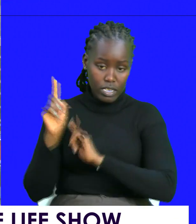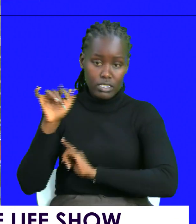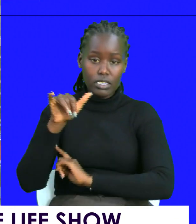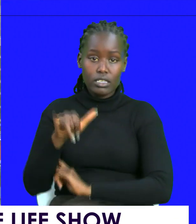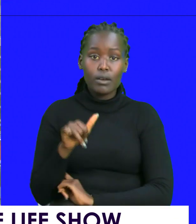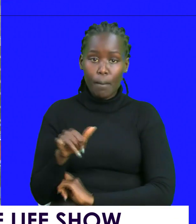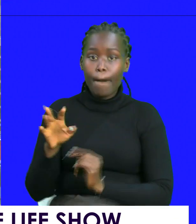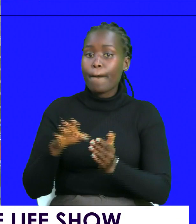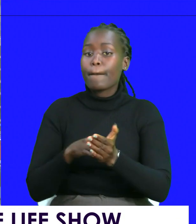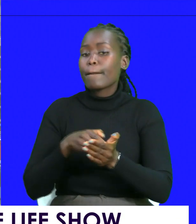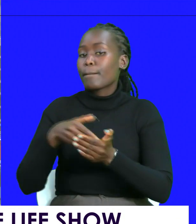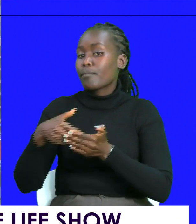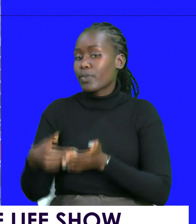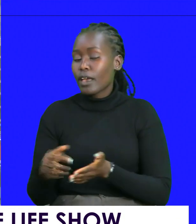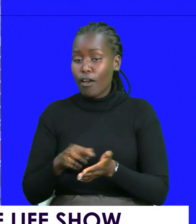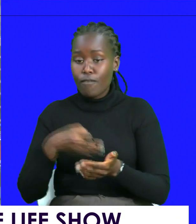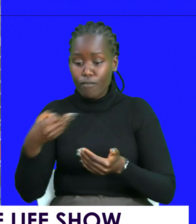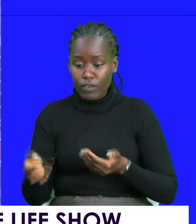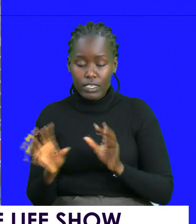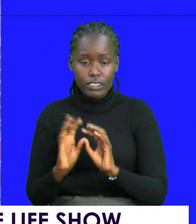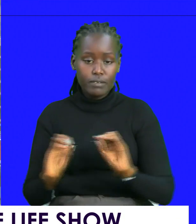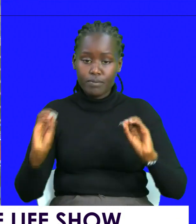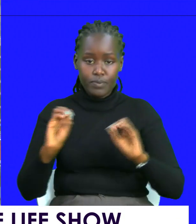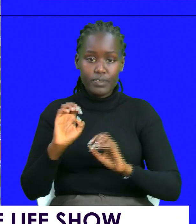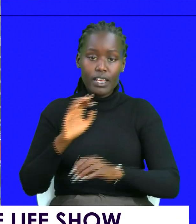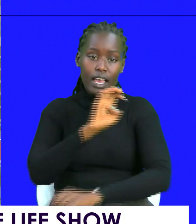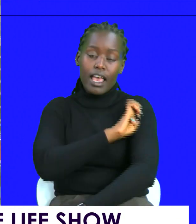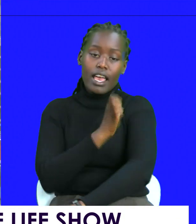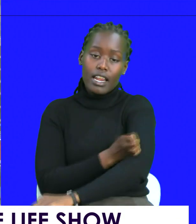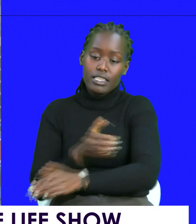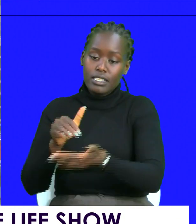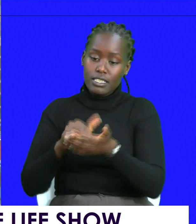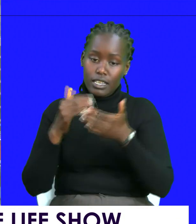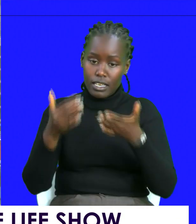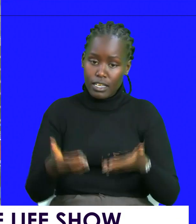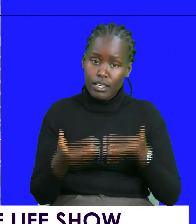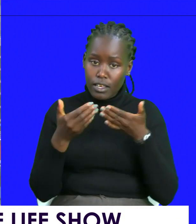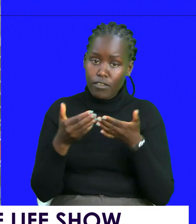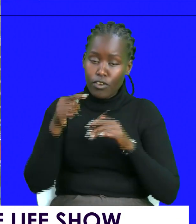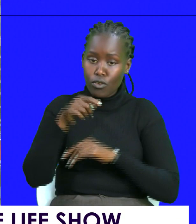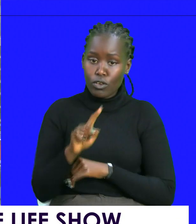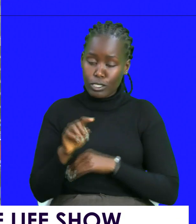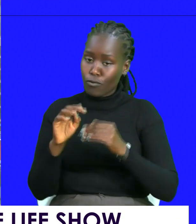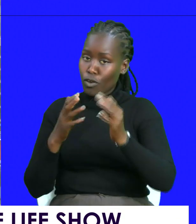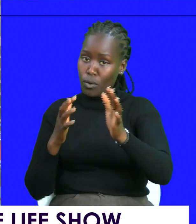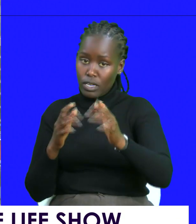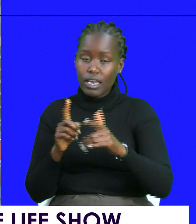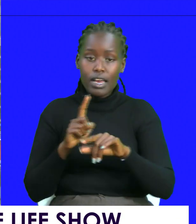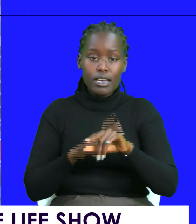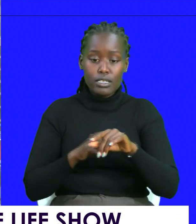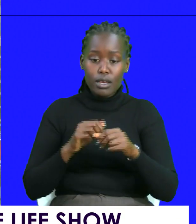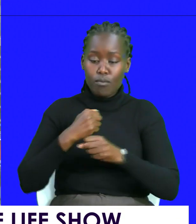not fainting in that journey. Re-energizing yourself, giving yourself some thumbs up. Whenever you make a